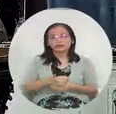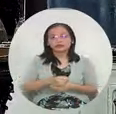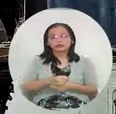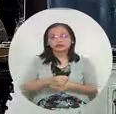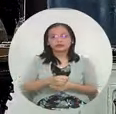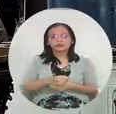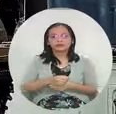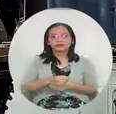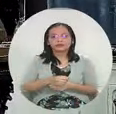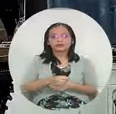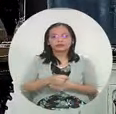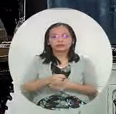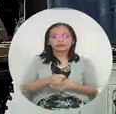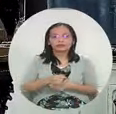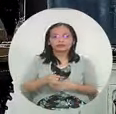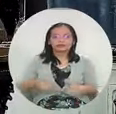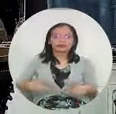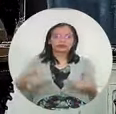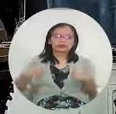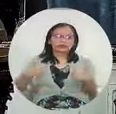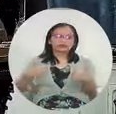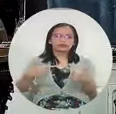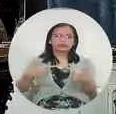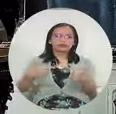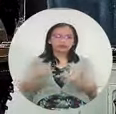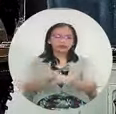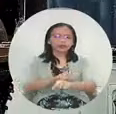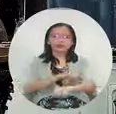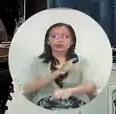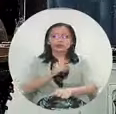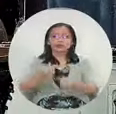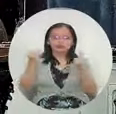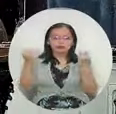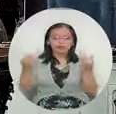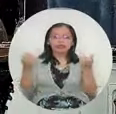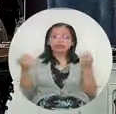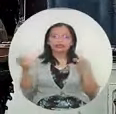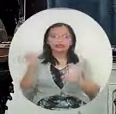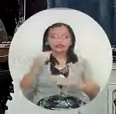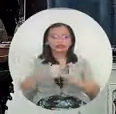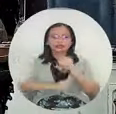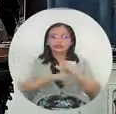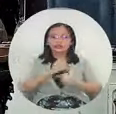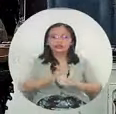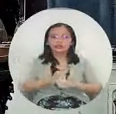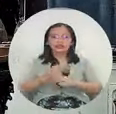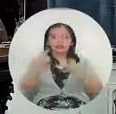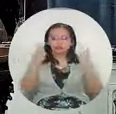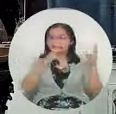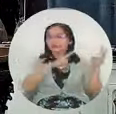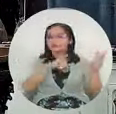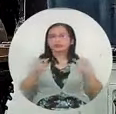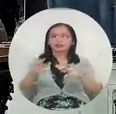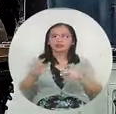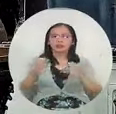I have lived long enough to understand that the things that I try to do with my will is